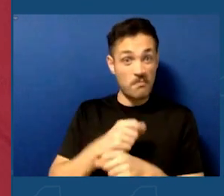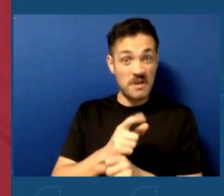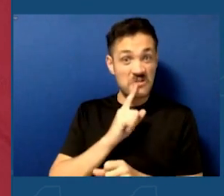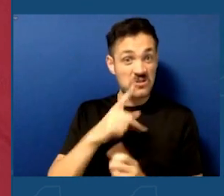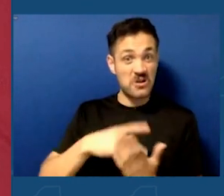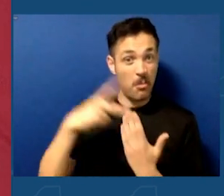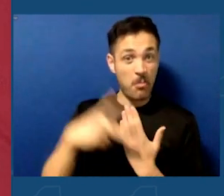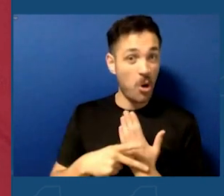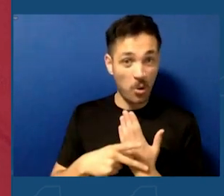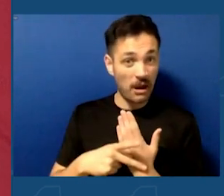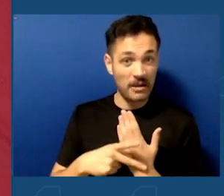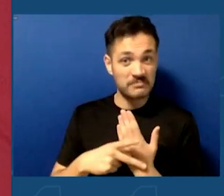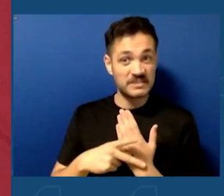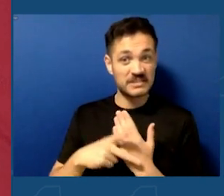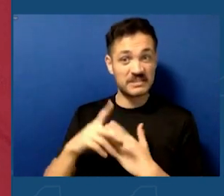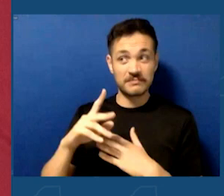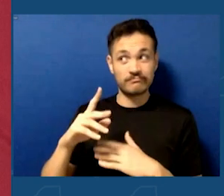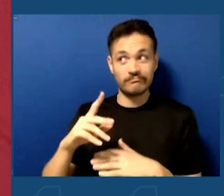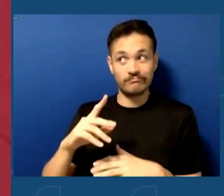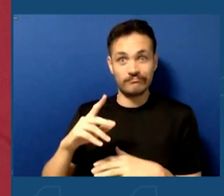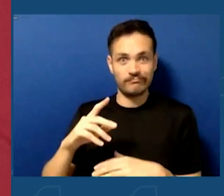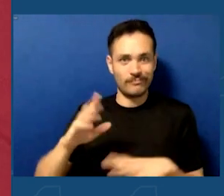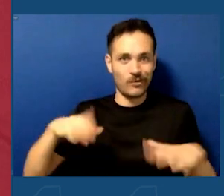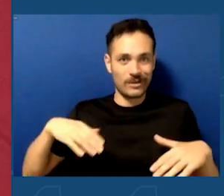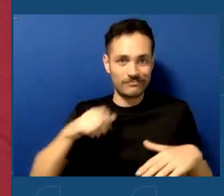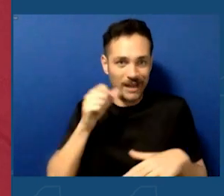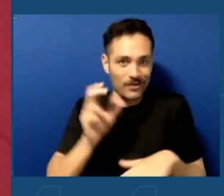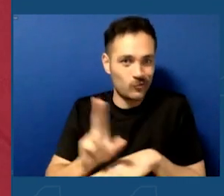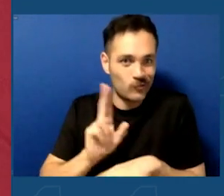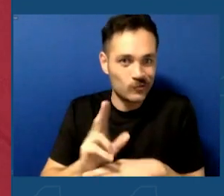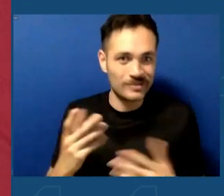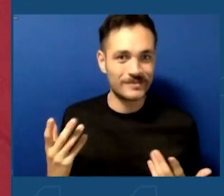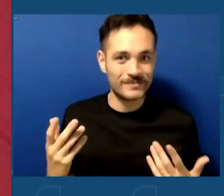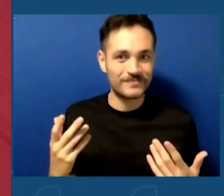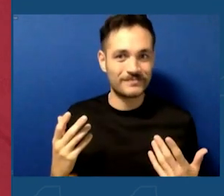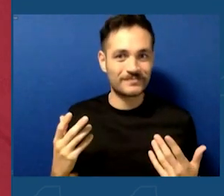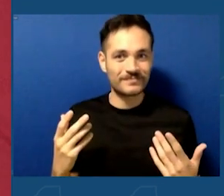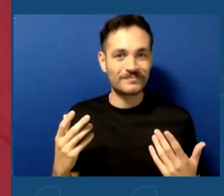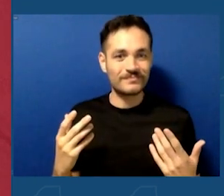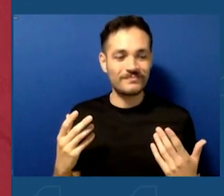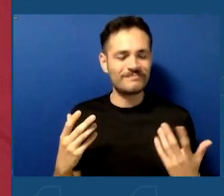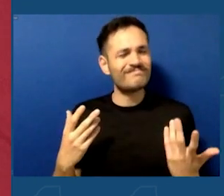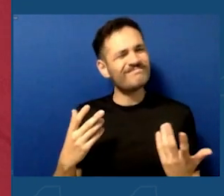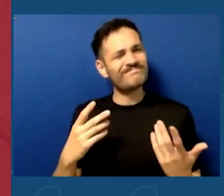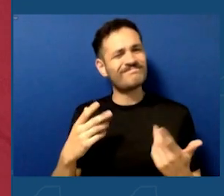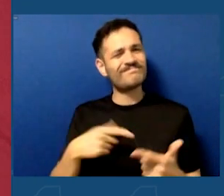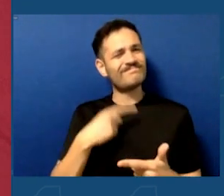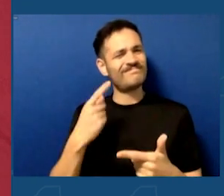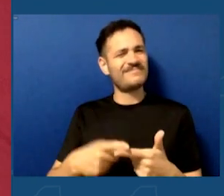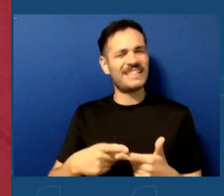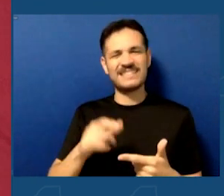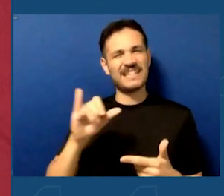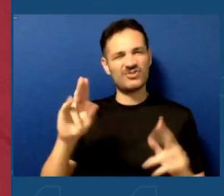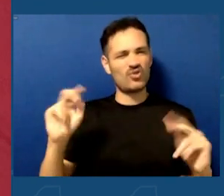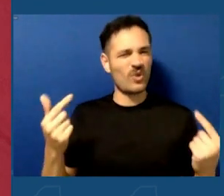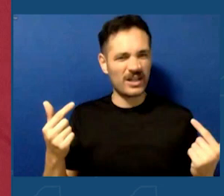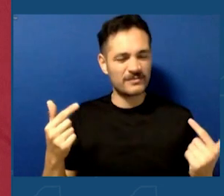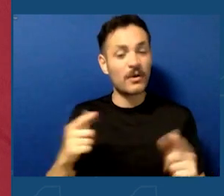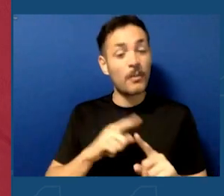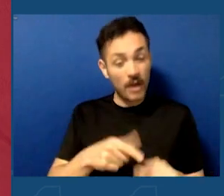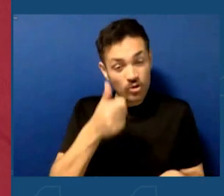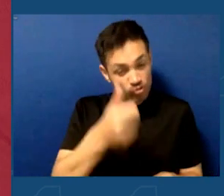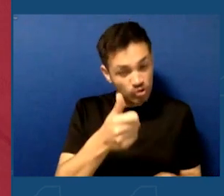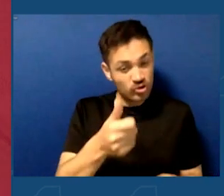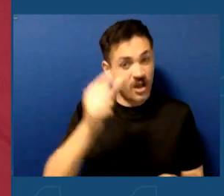Congress and implemented by the state, and that is what happened under your leadership, you